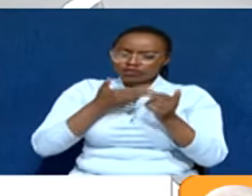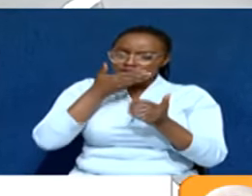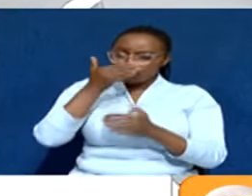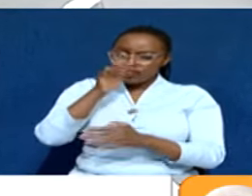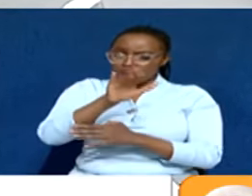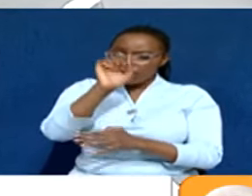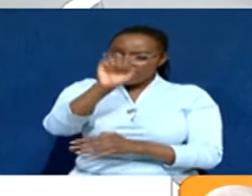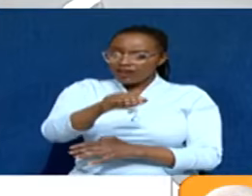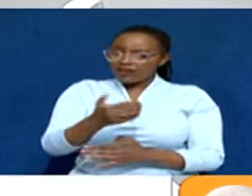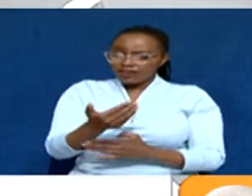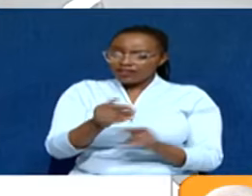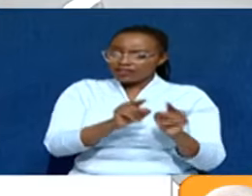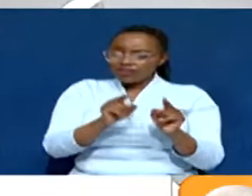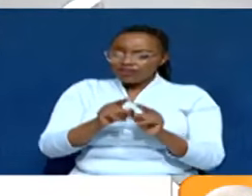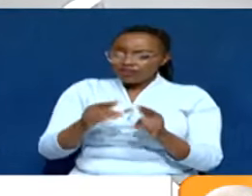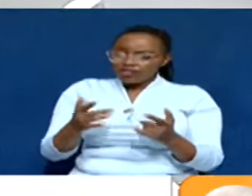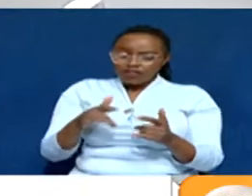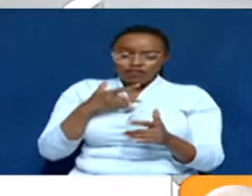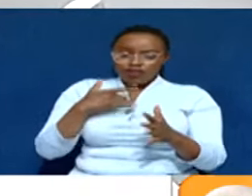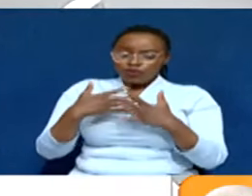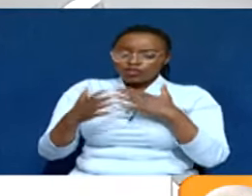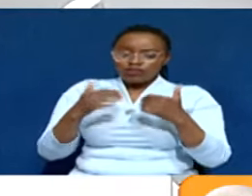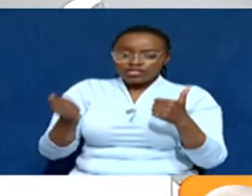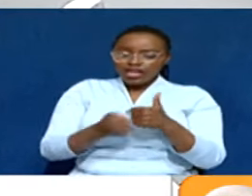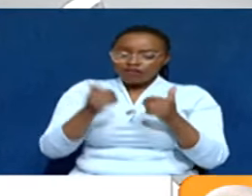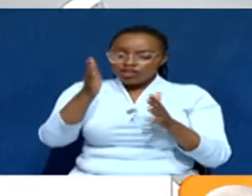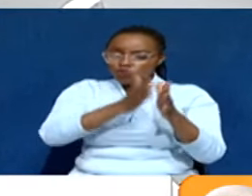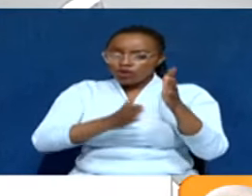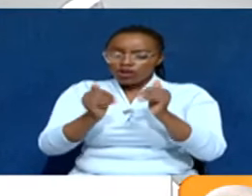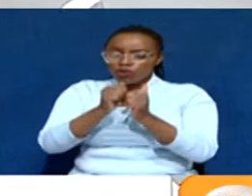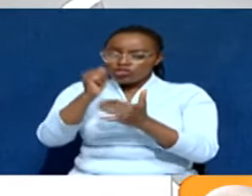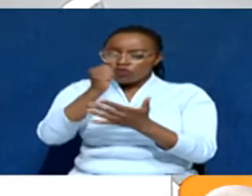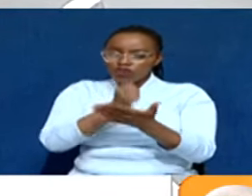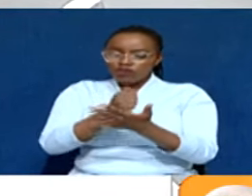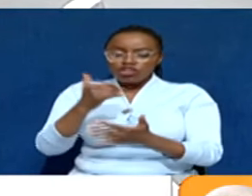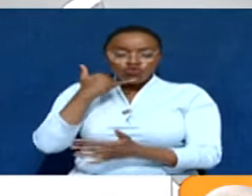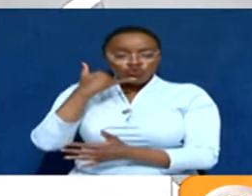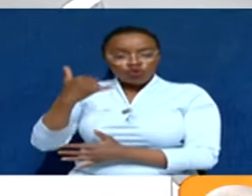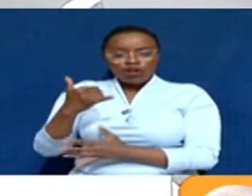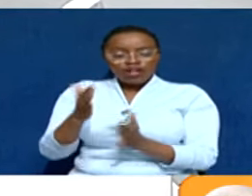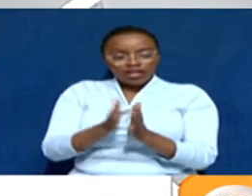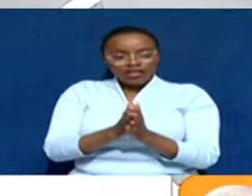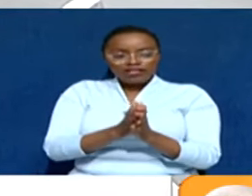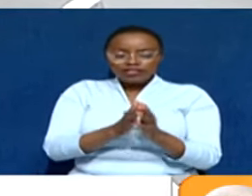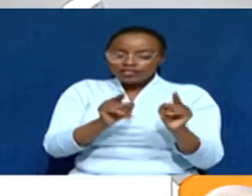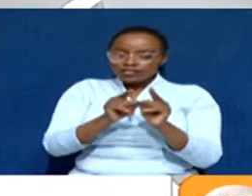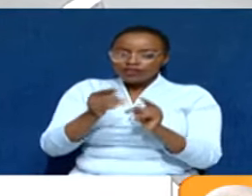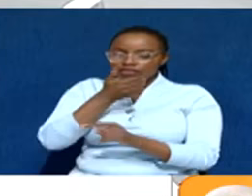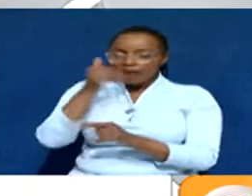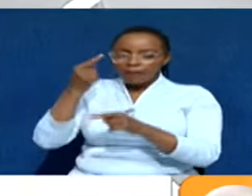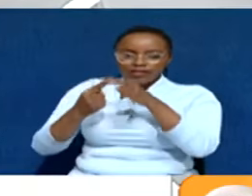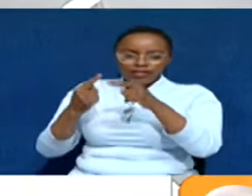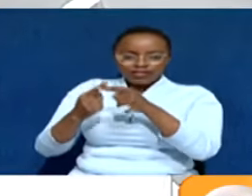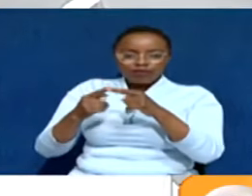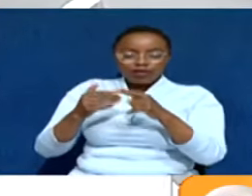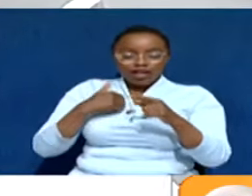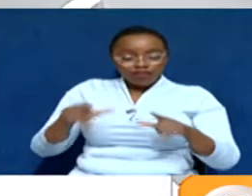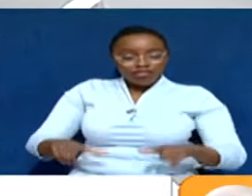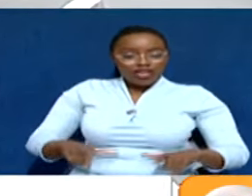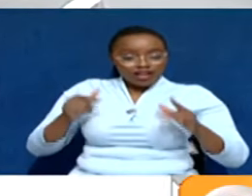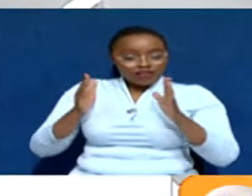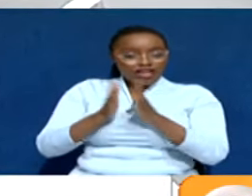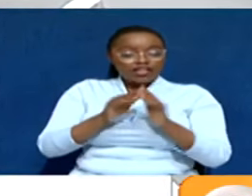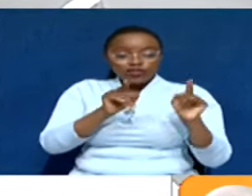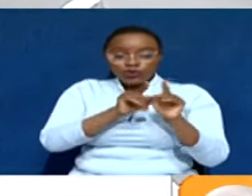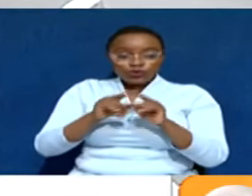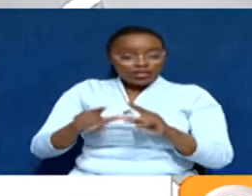feedback. They can tell you the feeling on the ground. Organize you with your office, give them a call. And you know, the best experience is life, and they've been